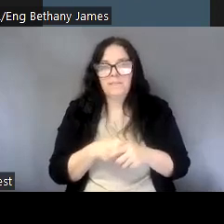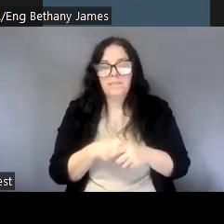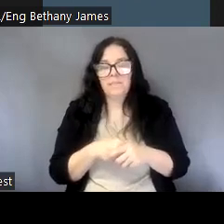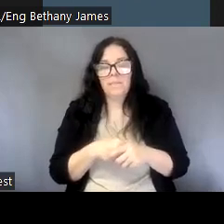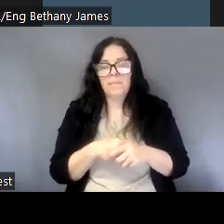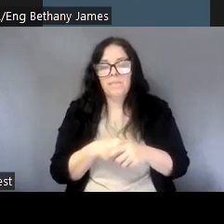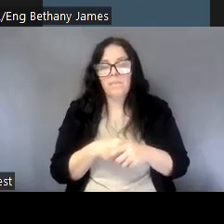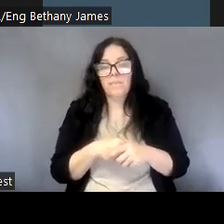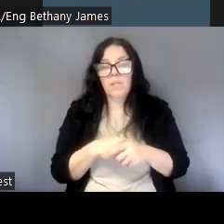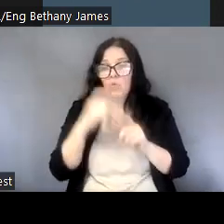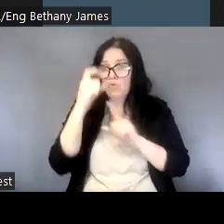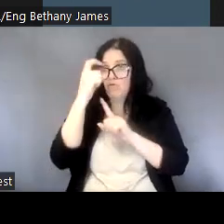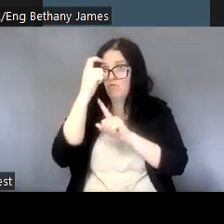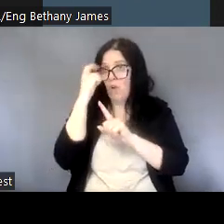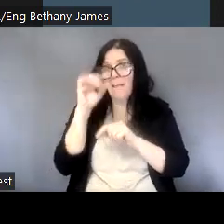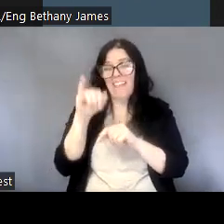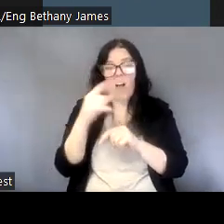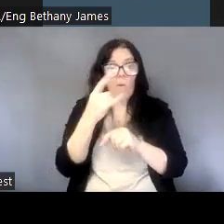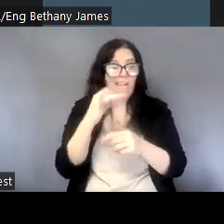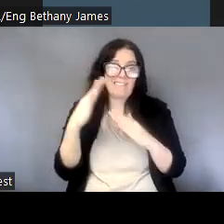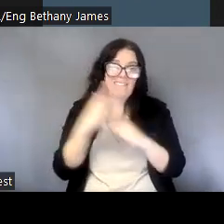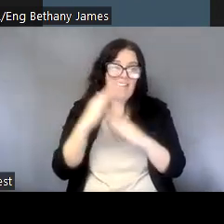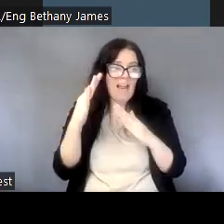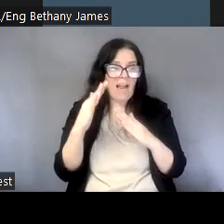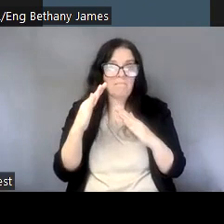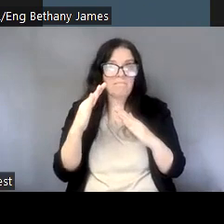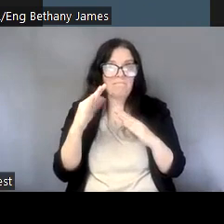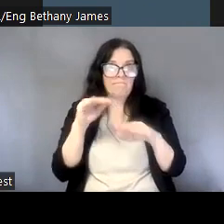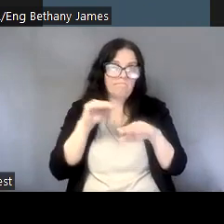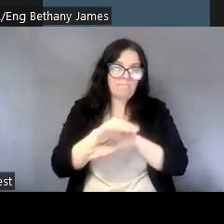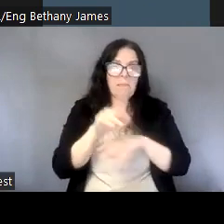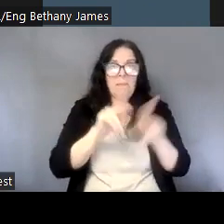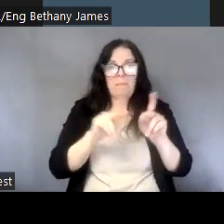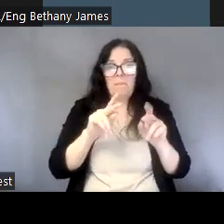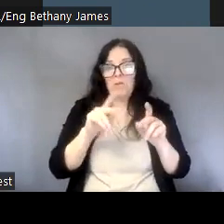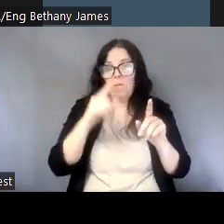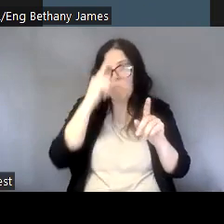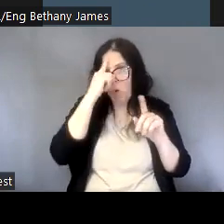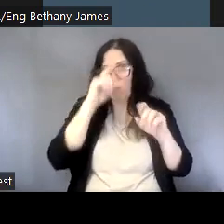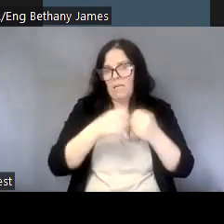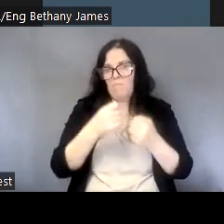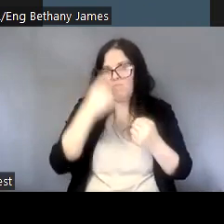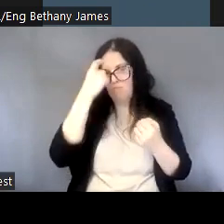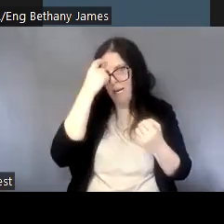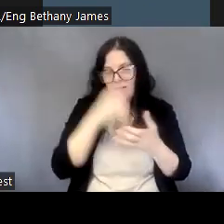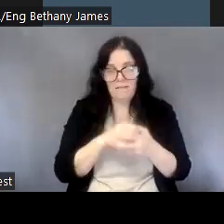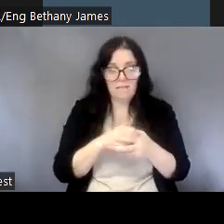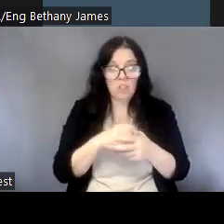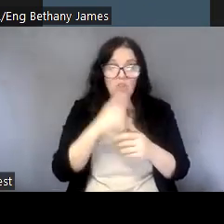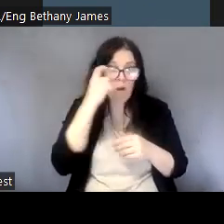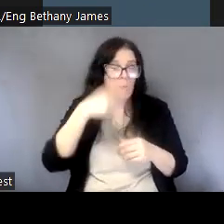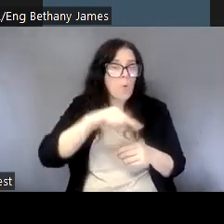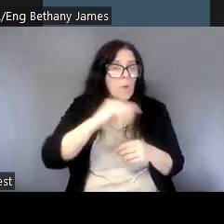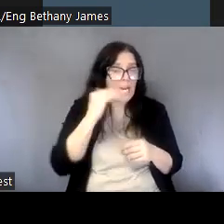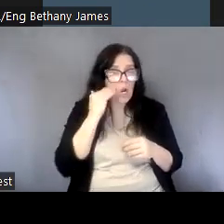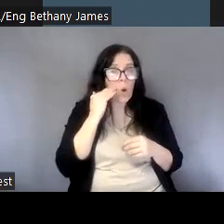issue that leads to people having what I would call a broken brain, because trauma, we know from research about 80